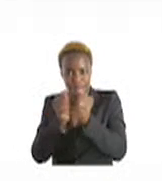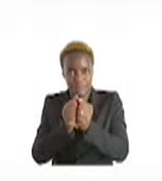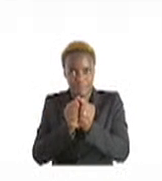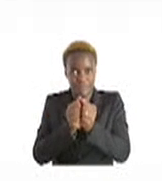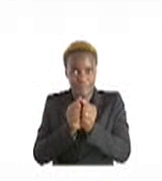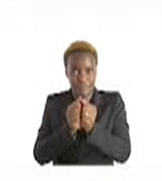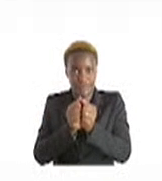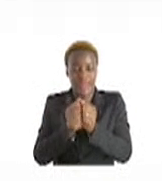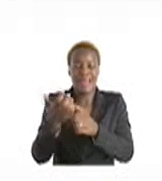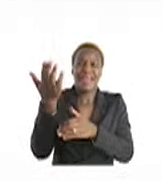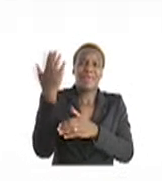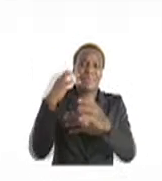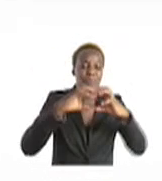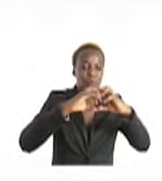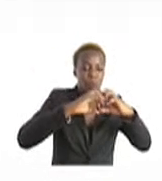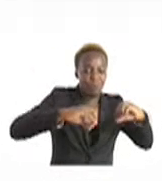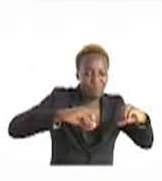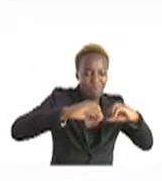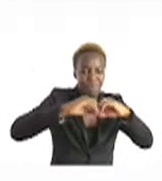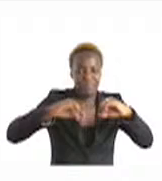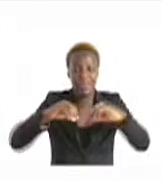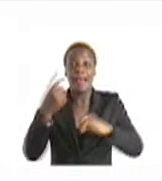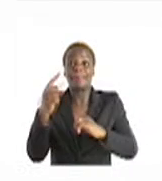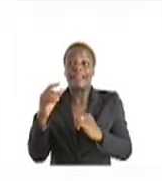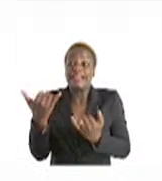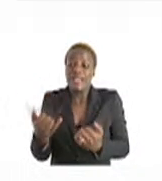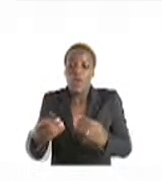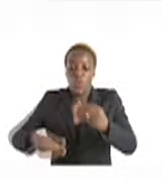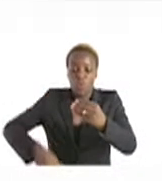numbers. But this time, we have to build the